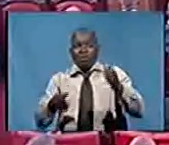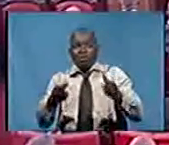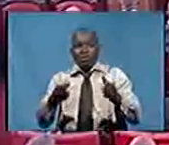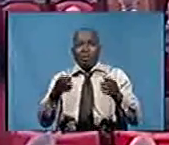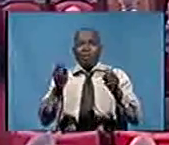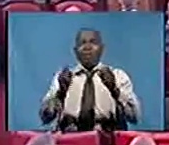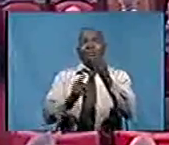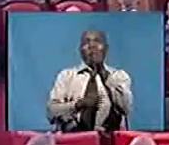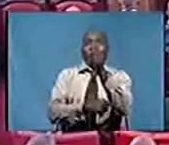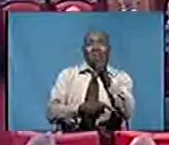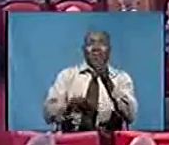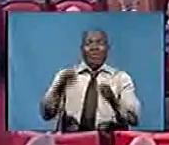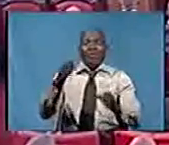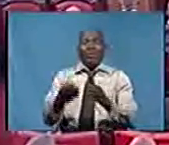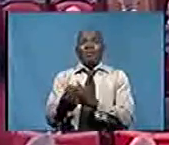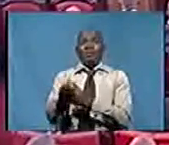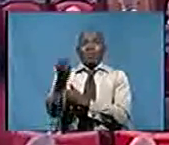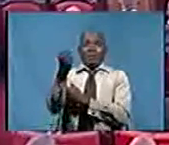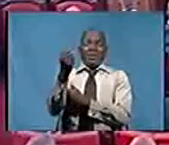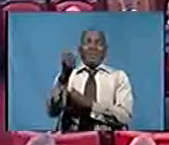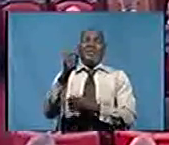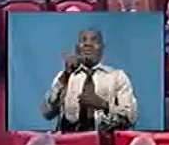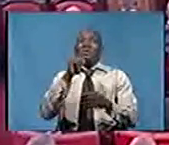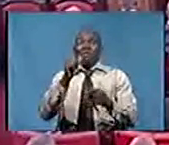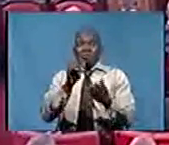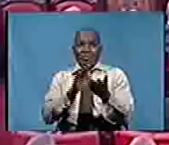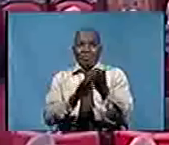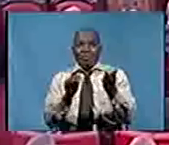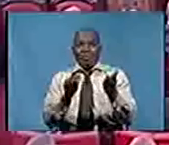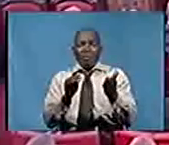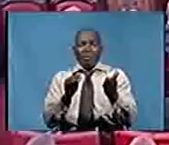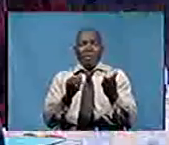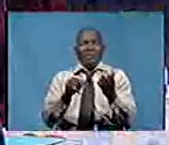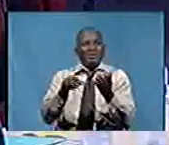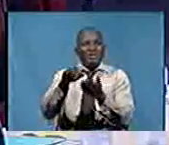power is never exercised arbitrarily in the place.